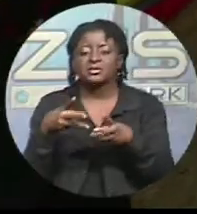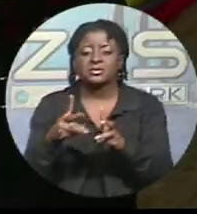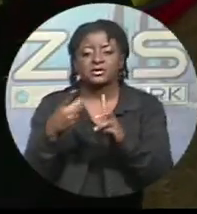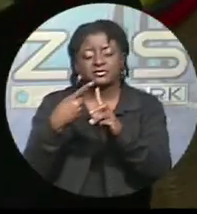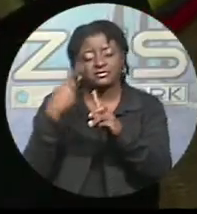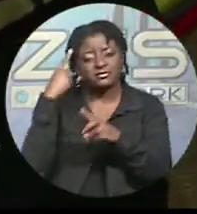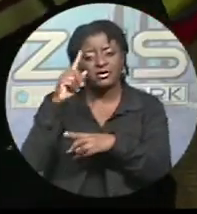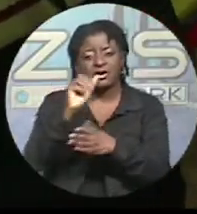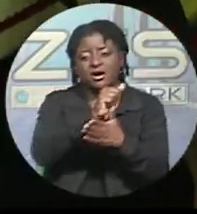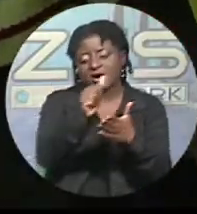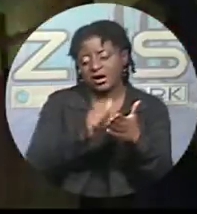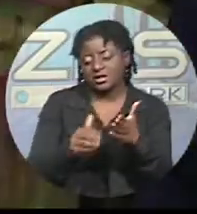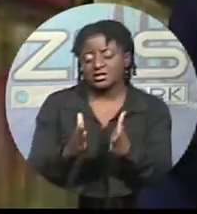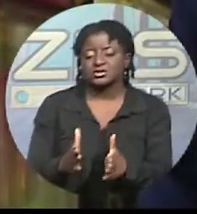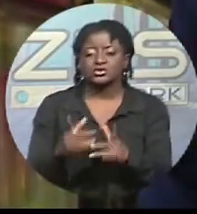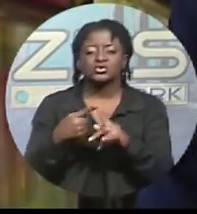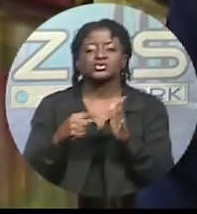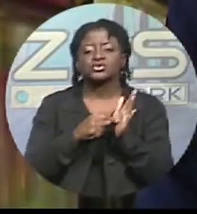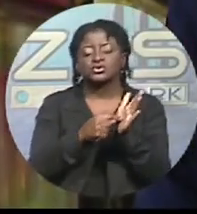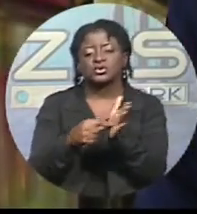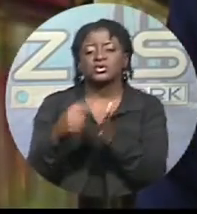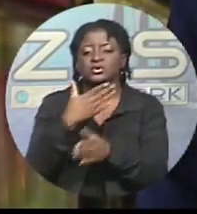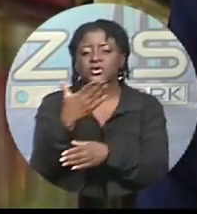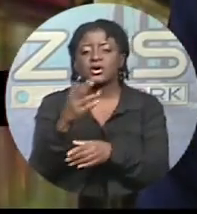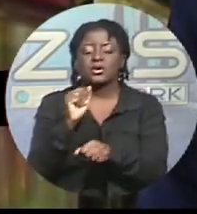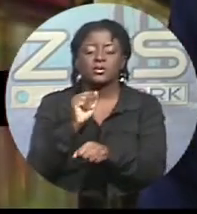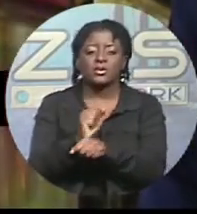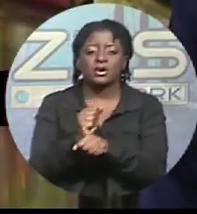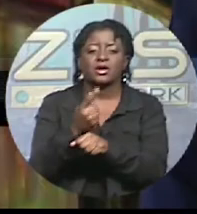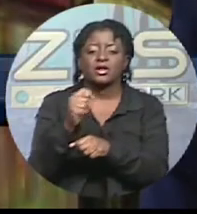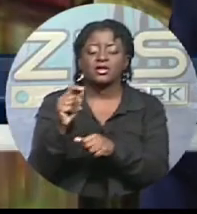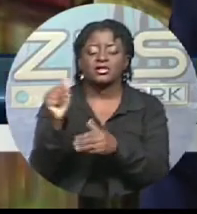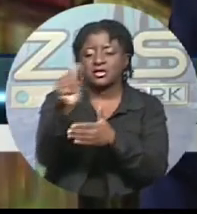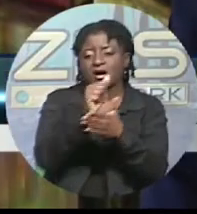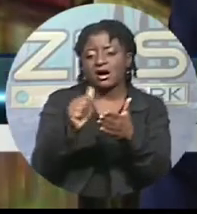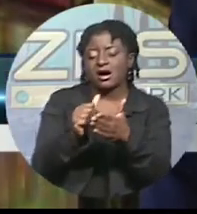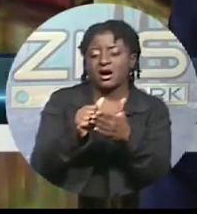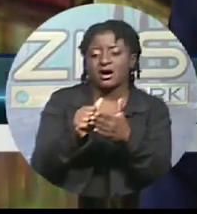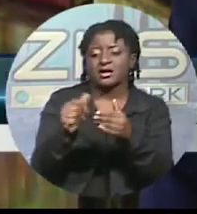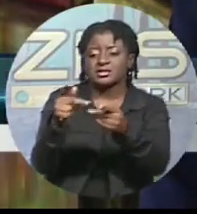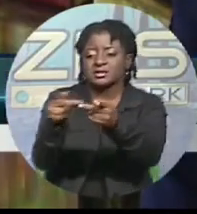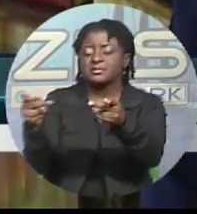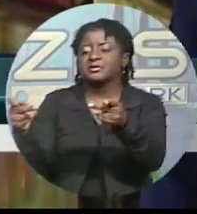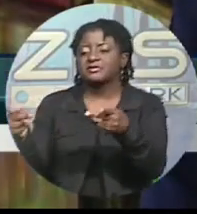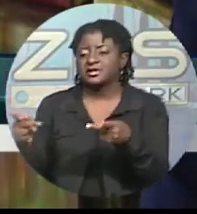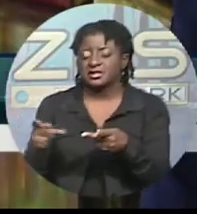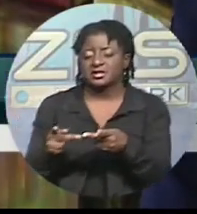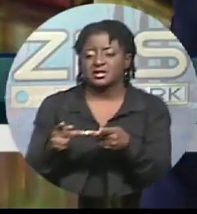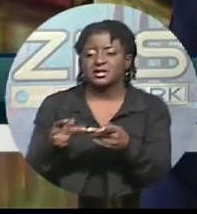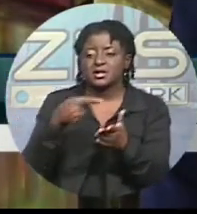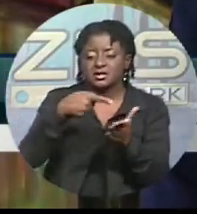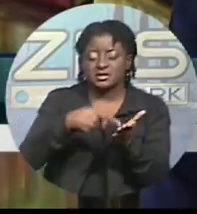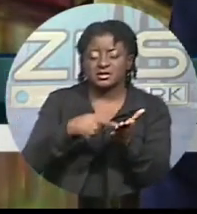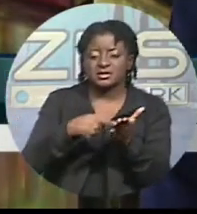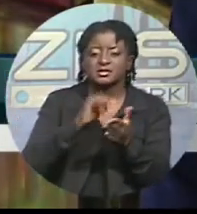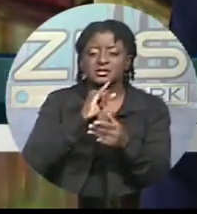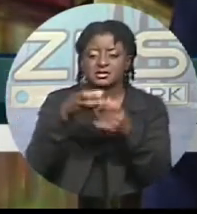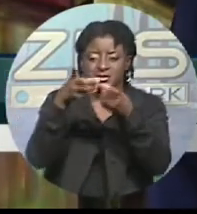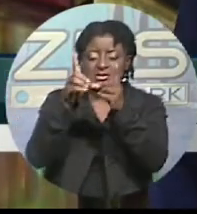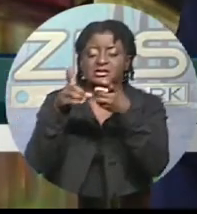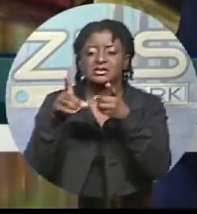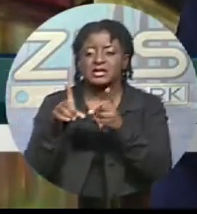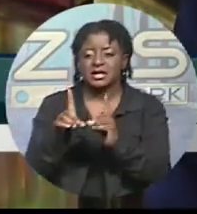work. The Arts Pavilion, actually, this component is specifically designed